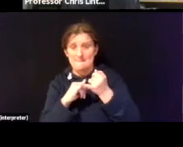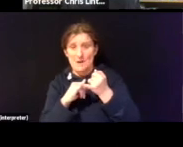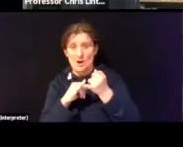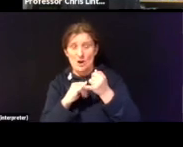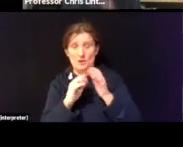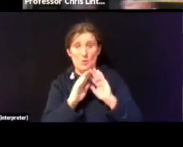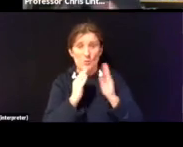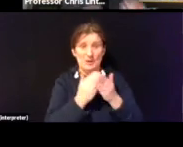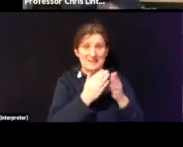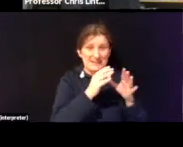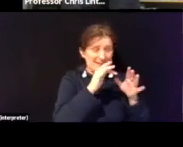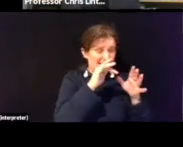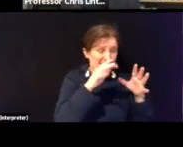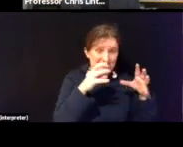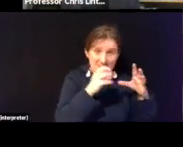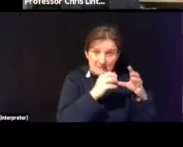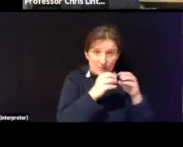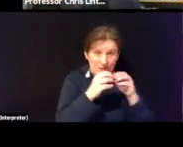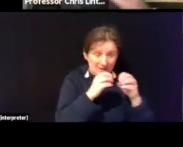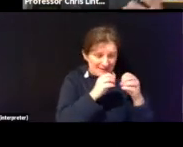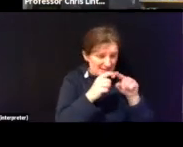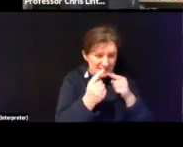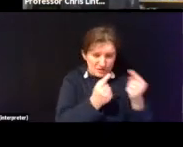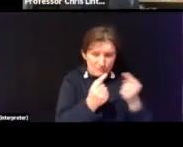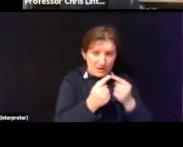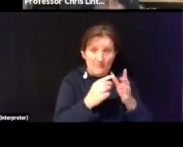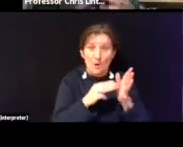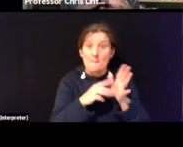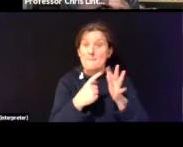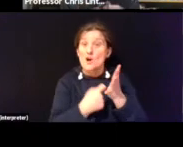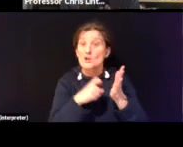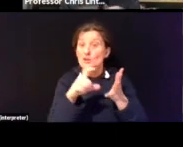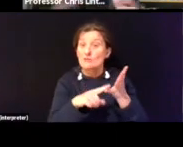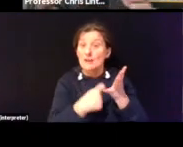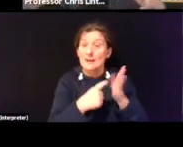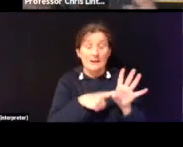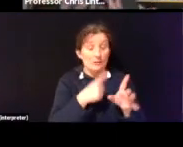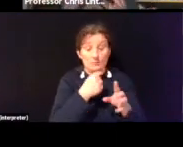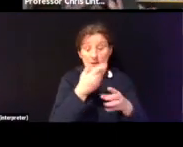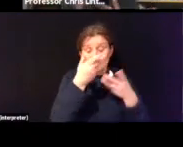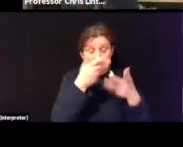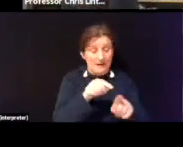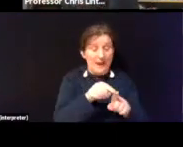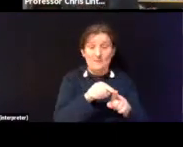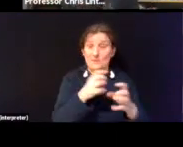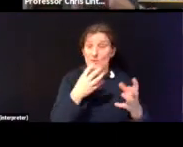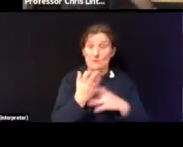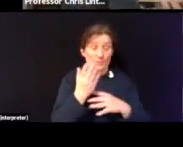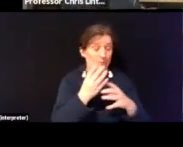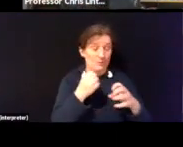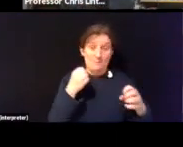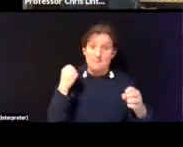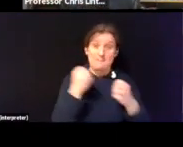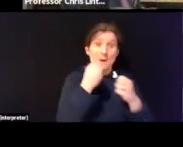system. And they would have interacted with each other. So Mercury could be the remnant of a collision, just